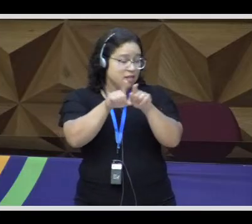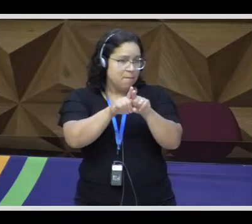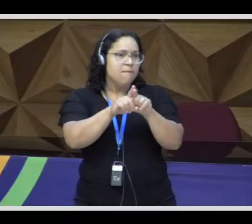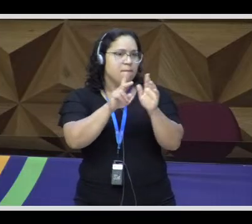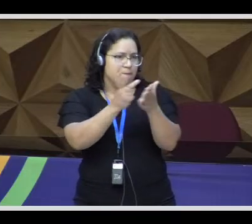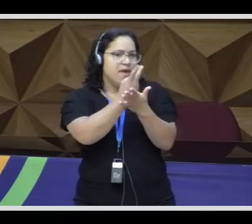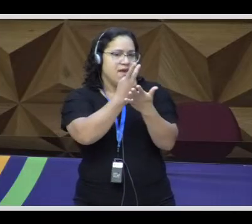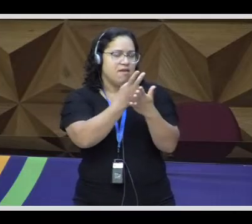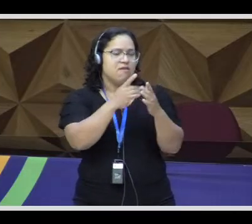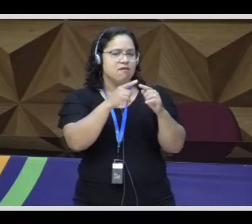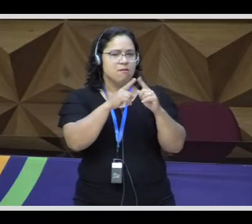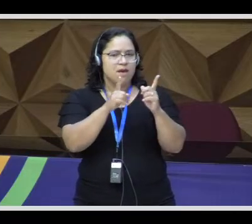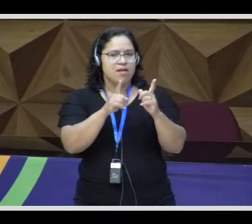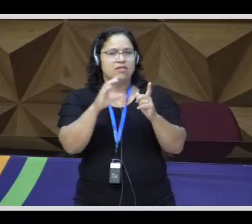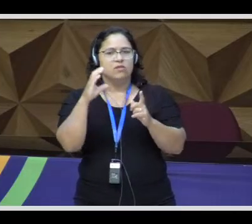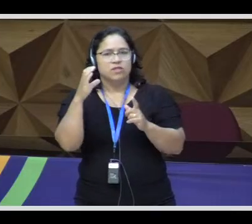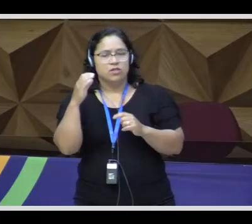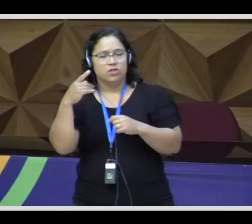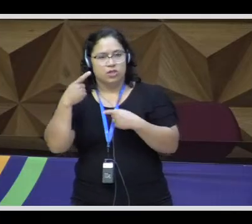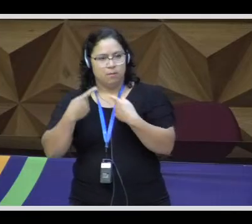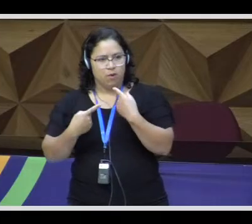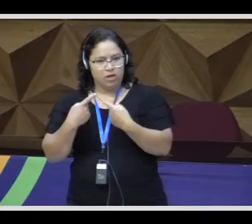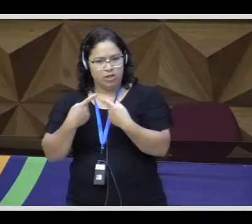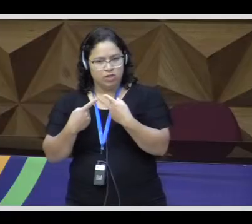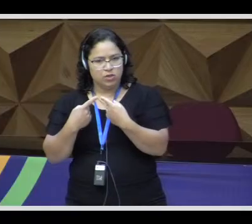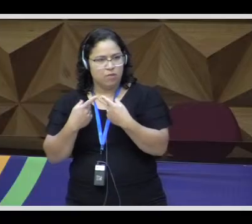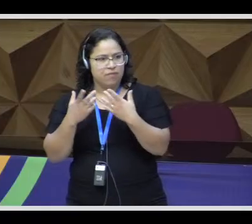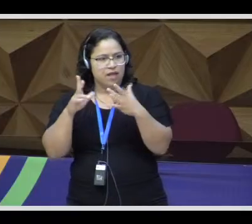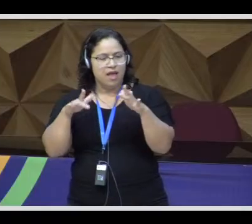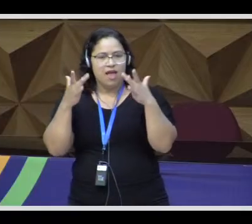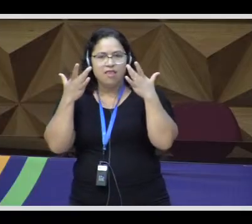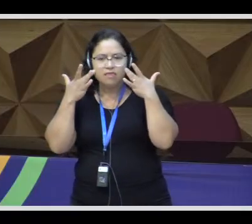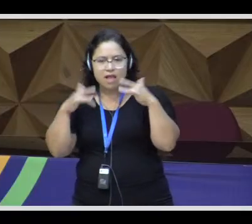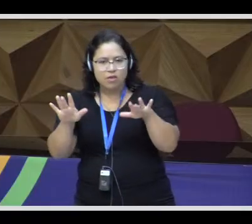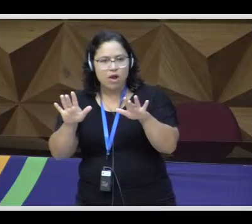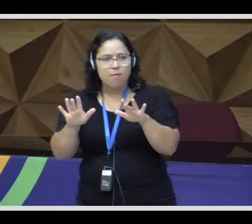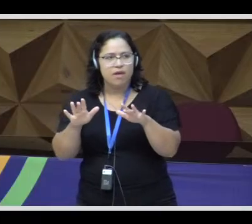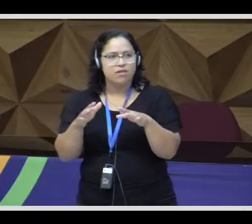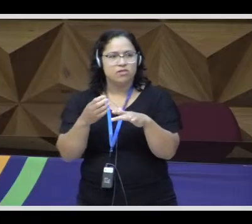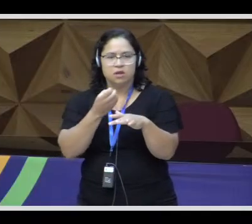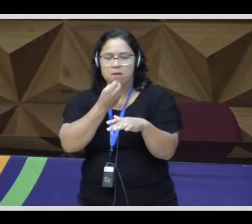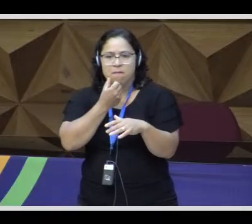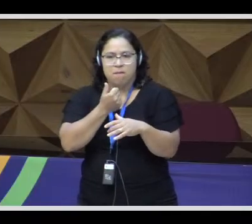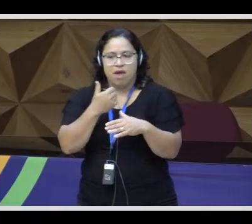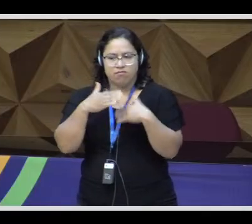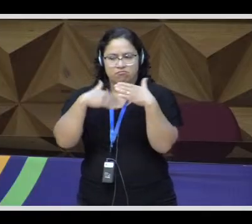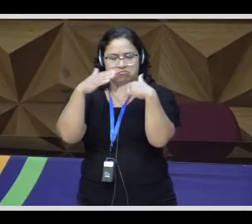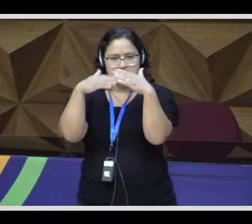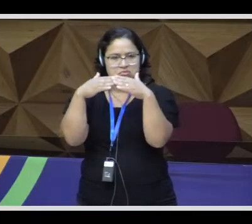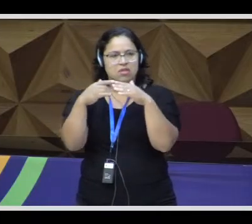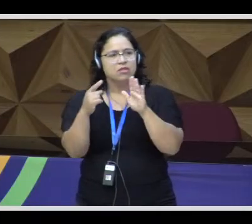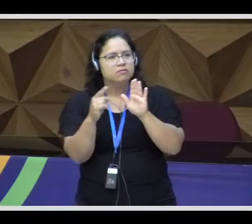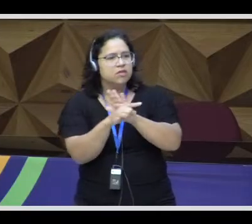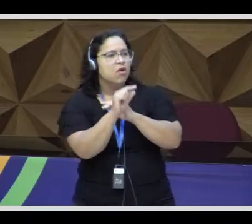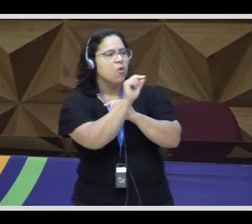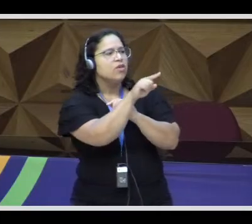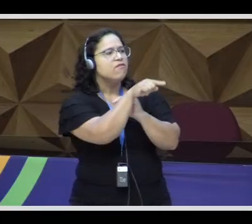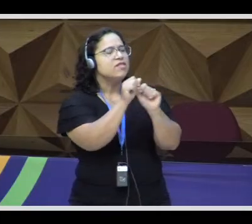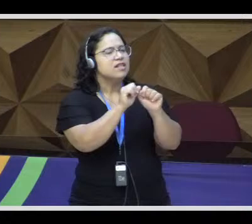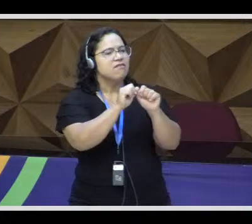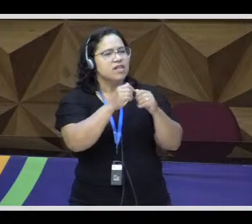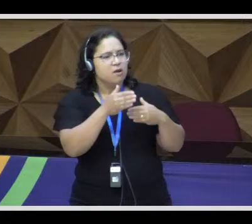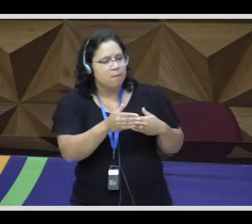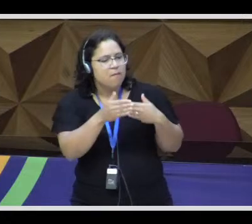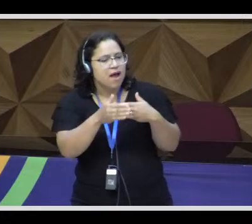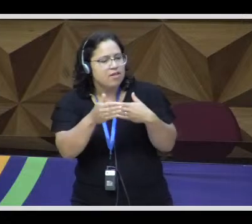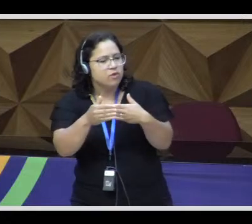not necessarily successful in this type of business. I'm thinking about the author who is doing bit by bit. He seemed to get more money from